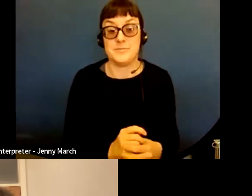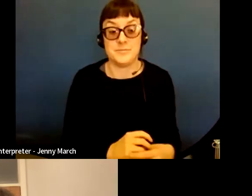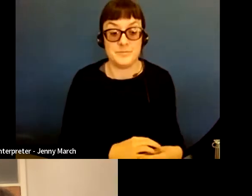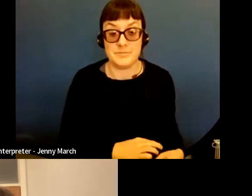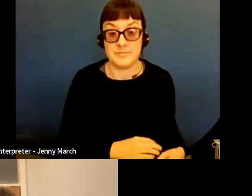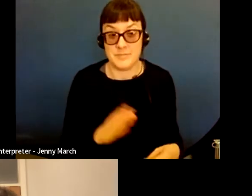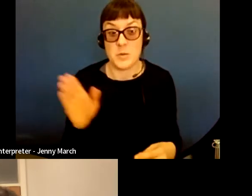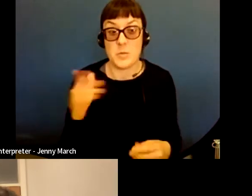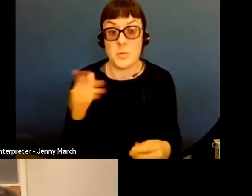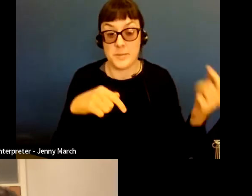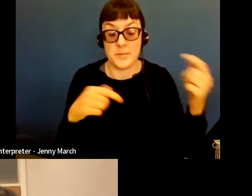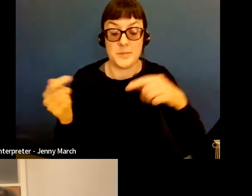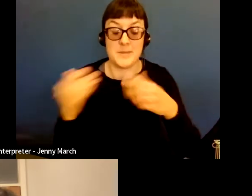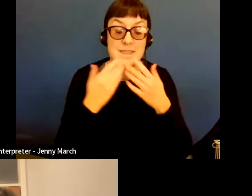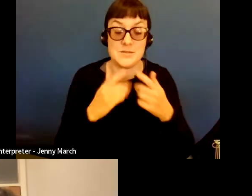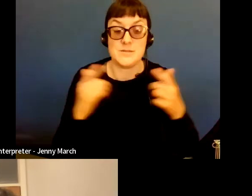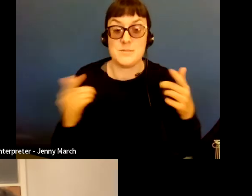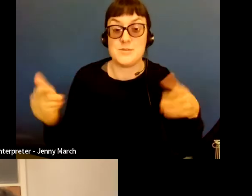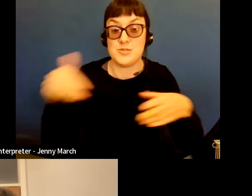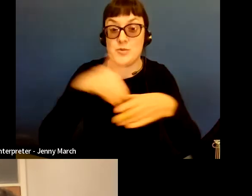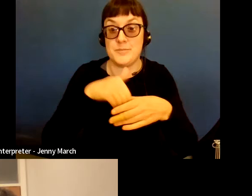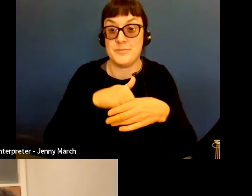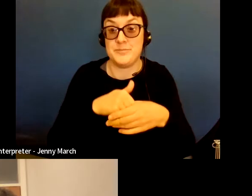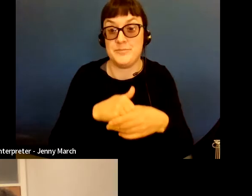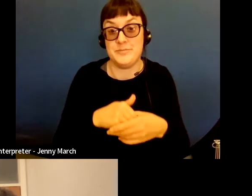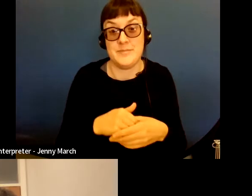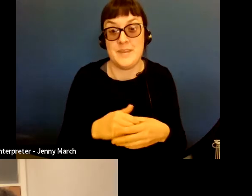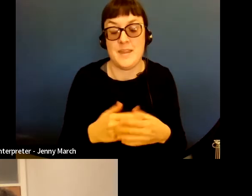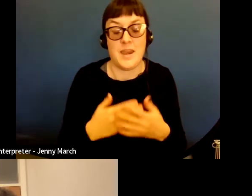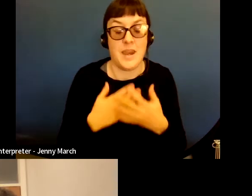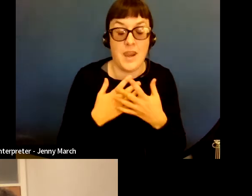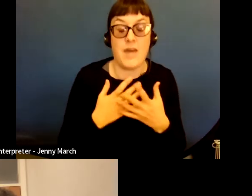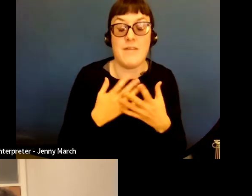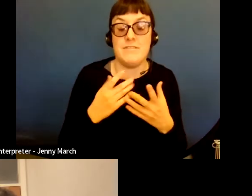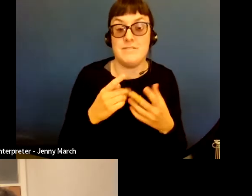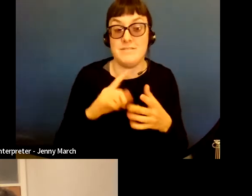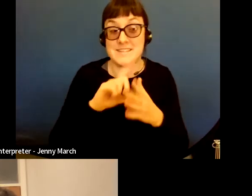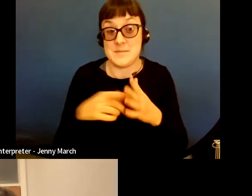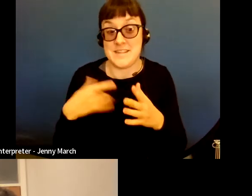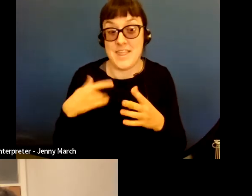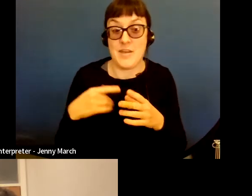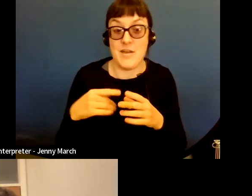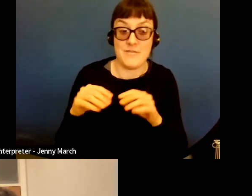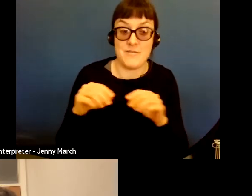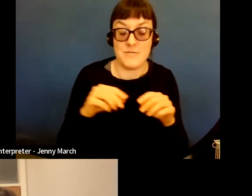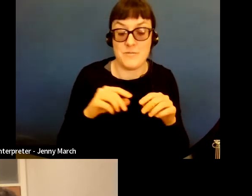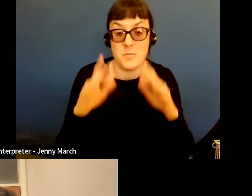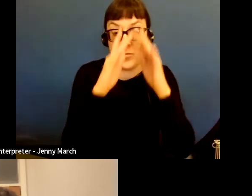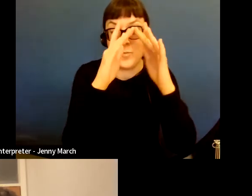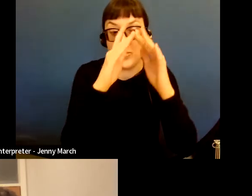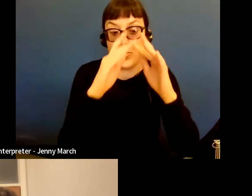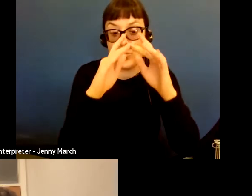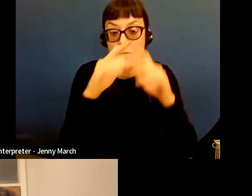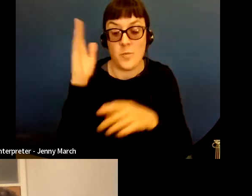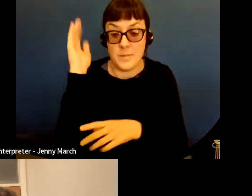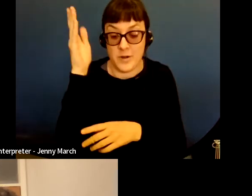Everybody's joining now. Thanks so much for joining us. We love doing our Disability Live webinars, and today we're going to be